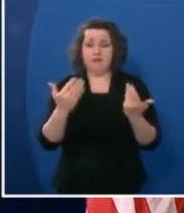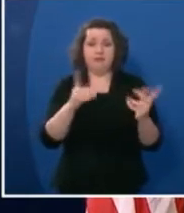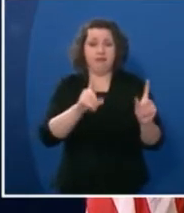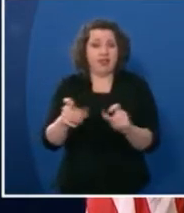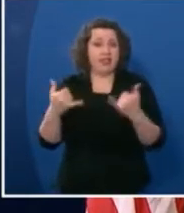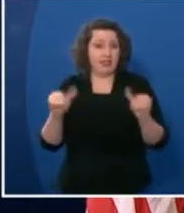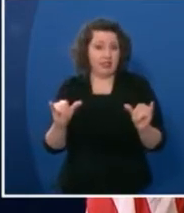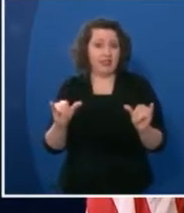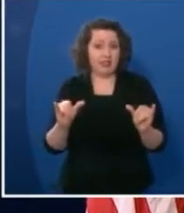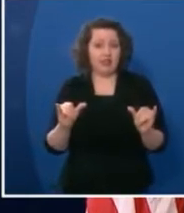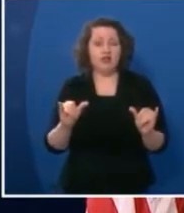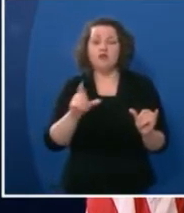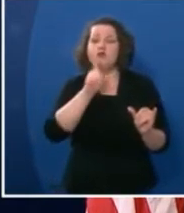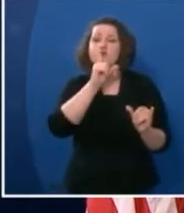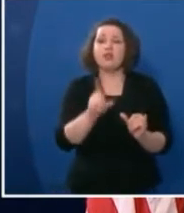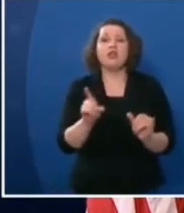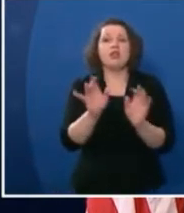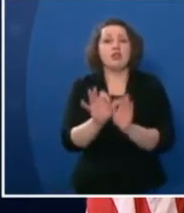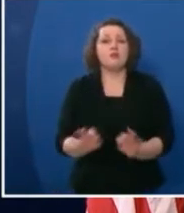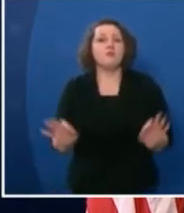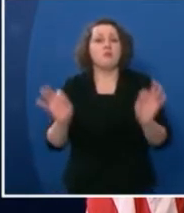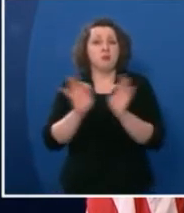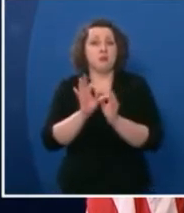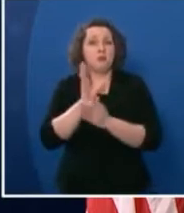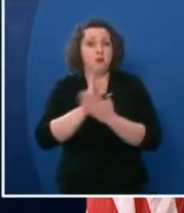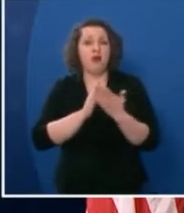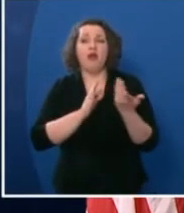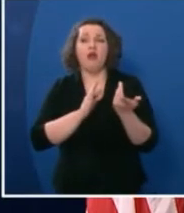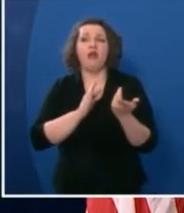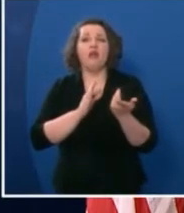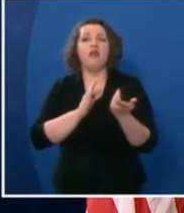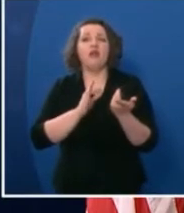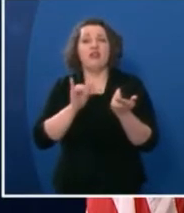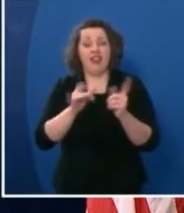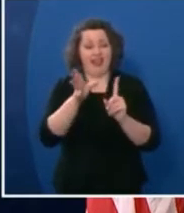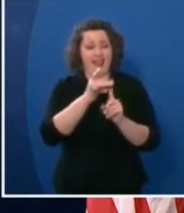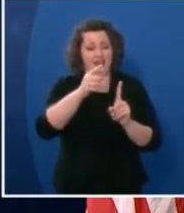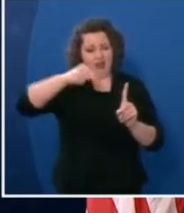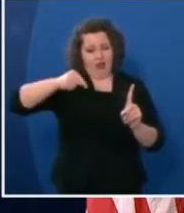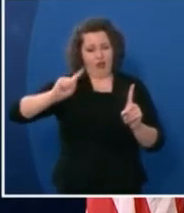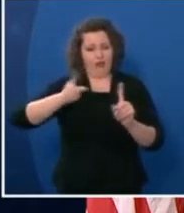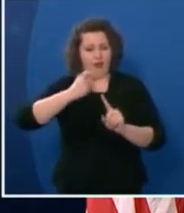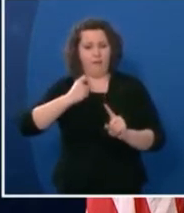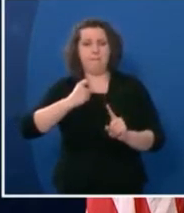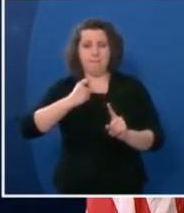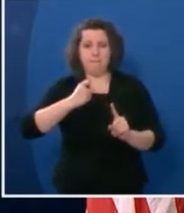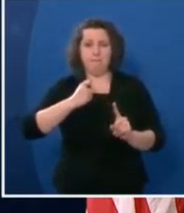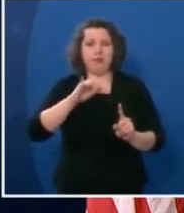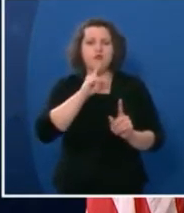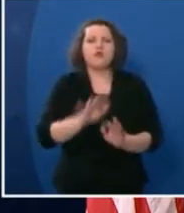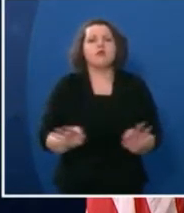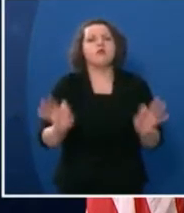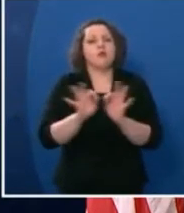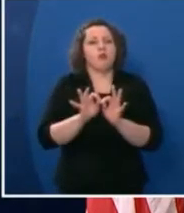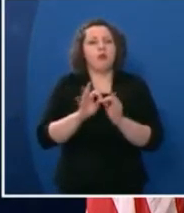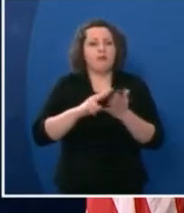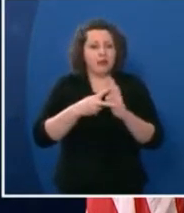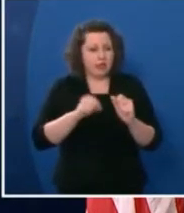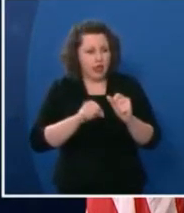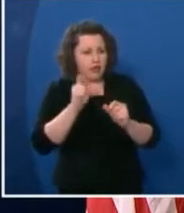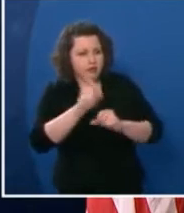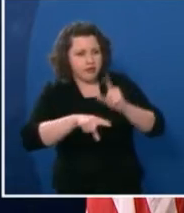really the really important component of that is the case investigation and the contact tracing. So that allows us to get in there and